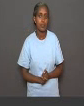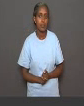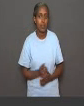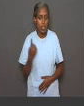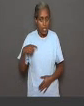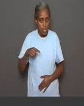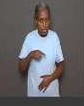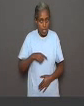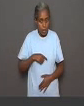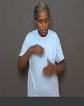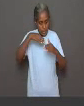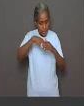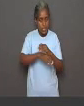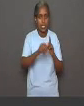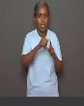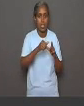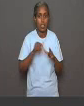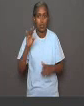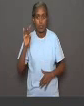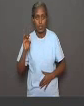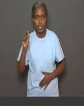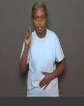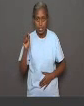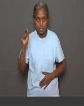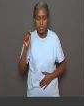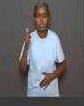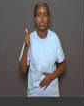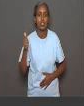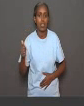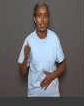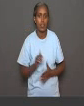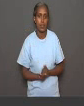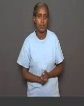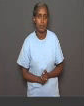Our internal angle of 80 degrees is A.